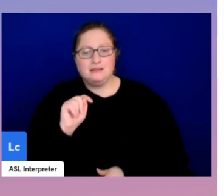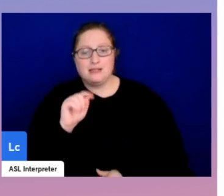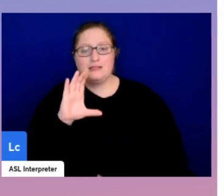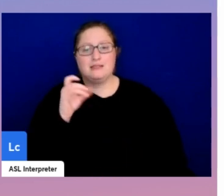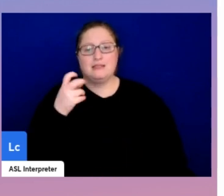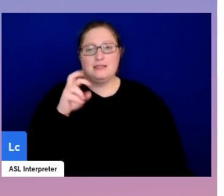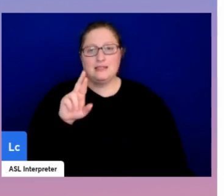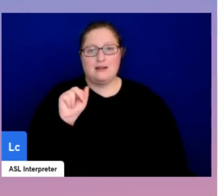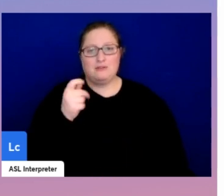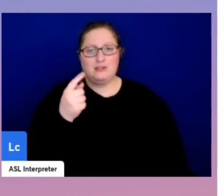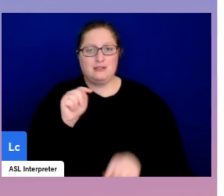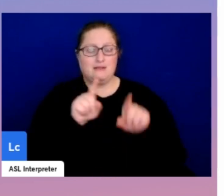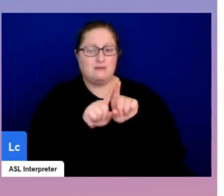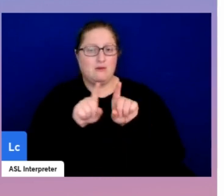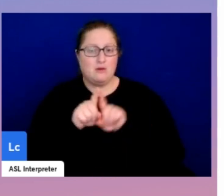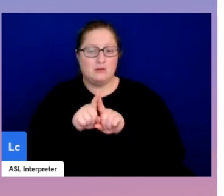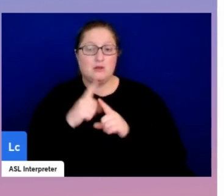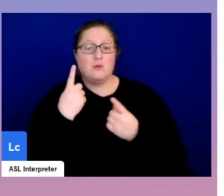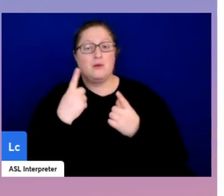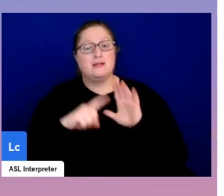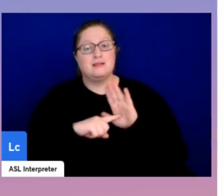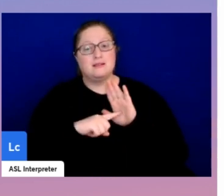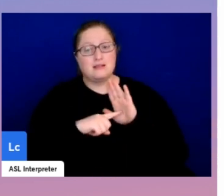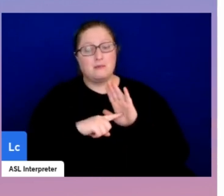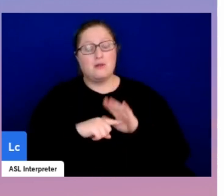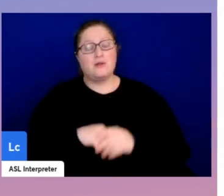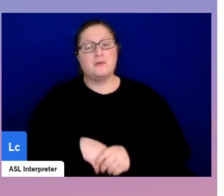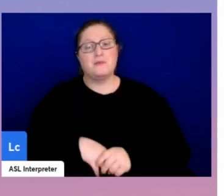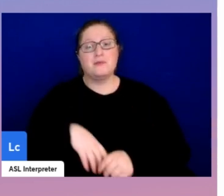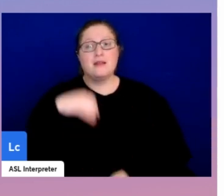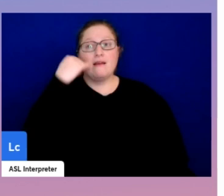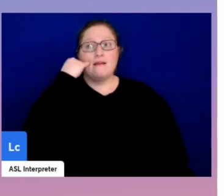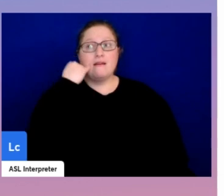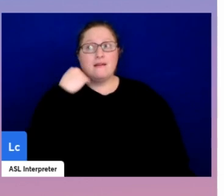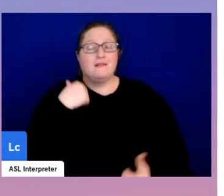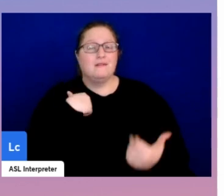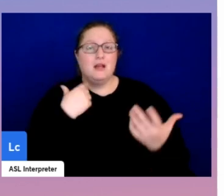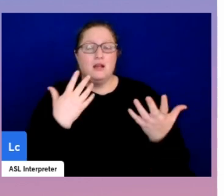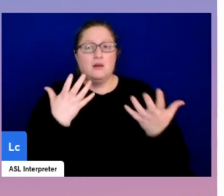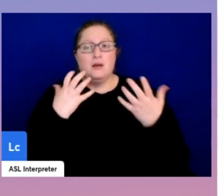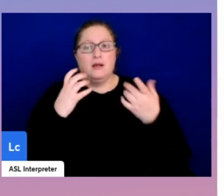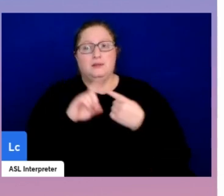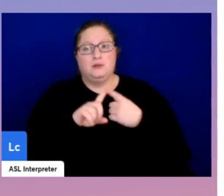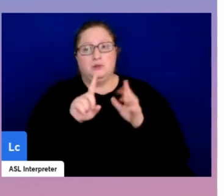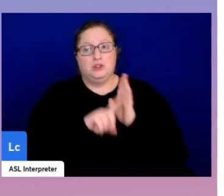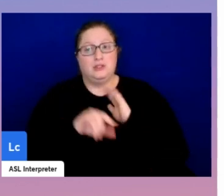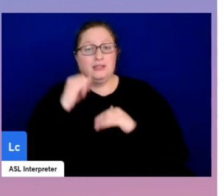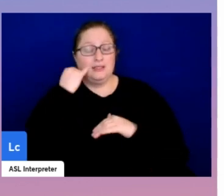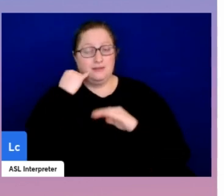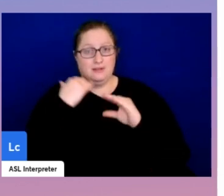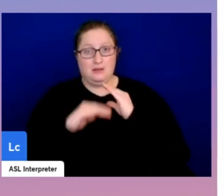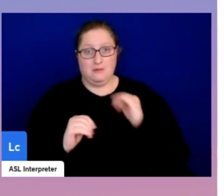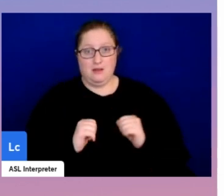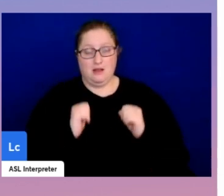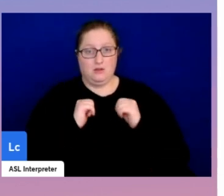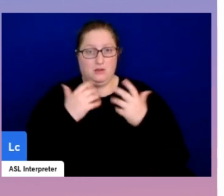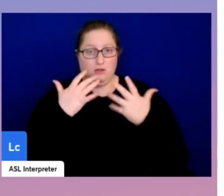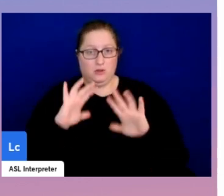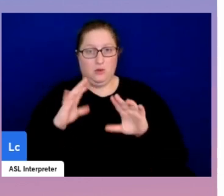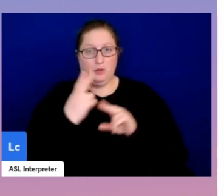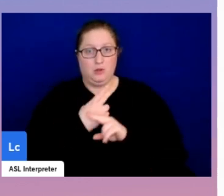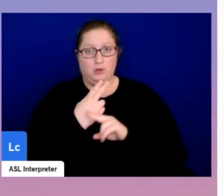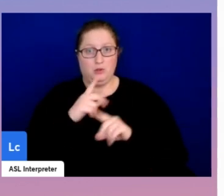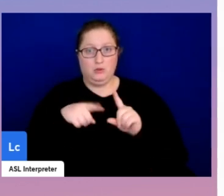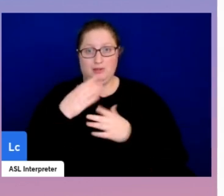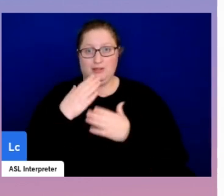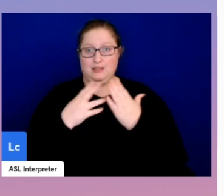as well. Now, a sample use case of this is if I want to check if an email address has already been used when someone's signing